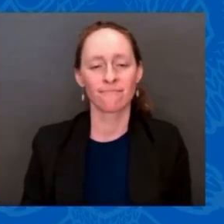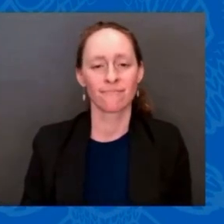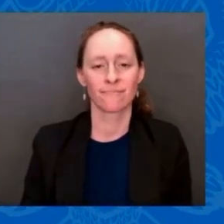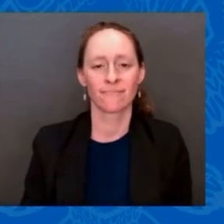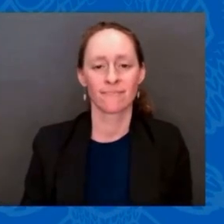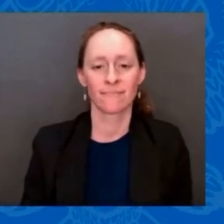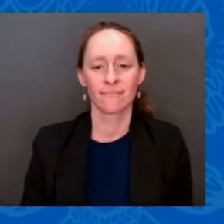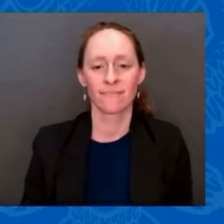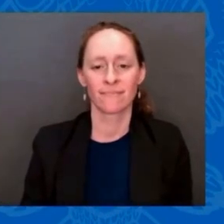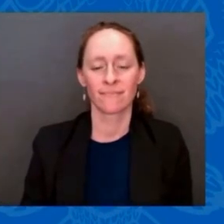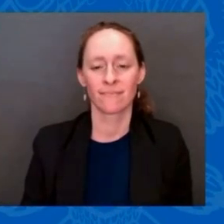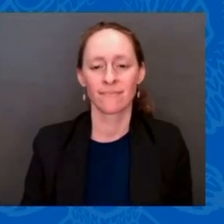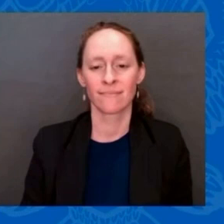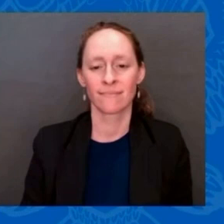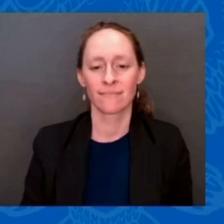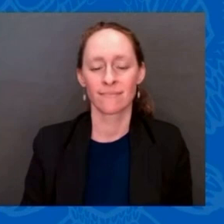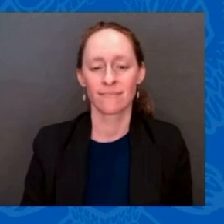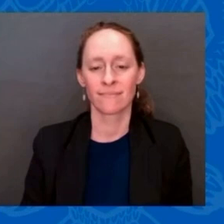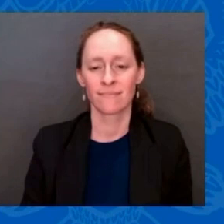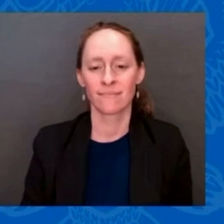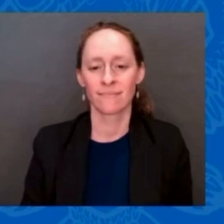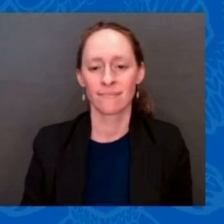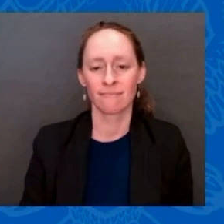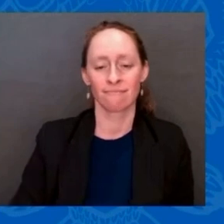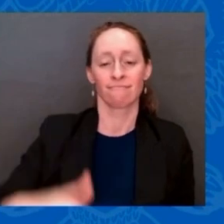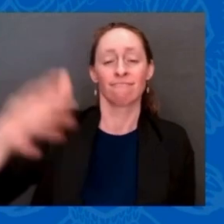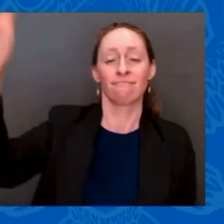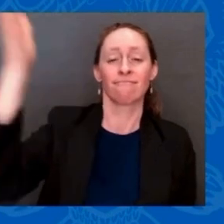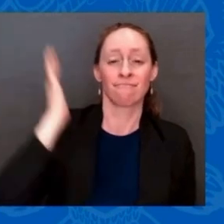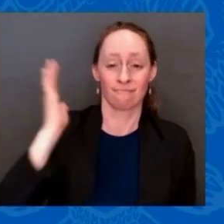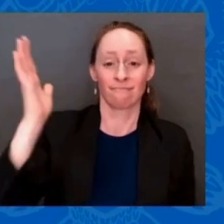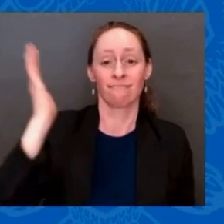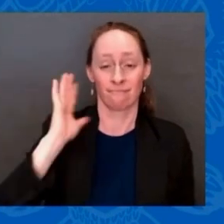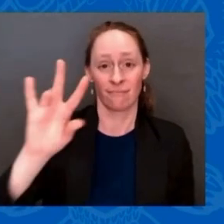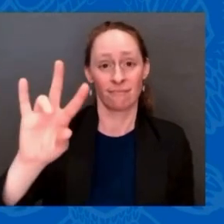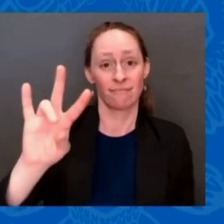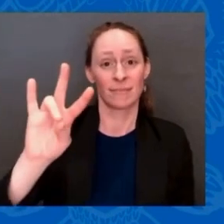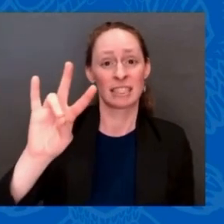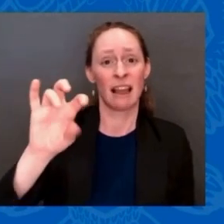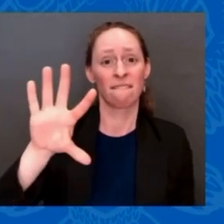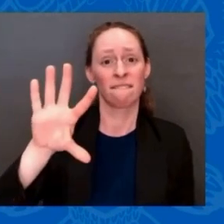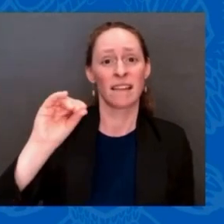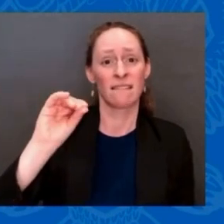there are 1,000. You know how much their average tax is? They pay federal tax?